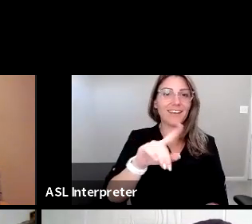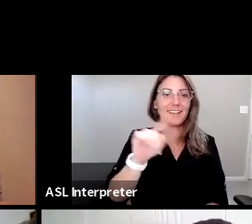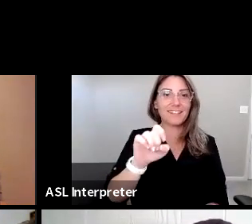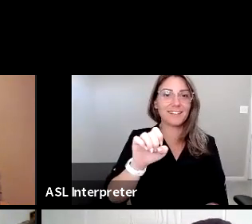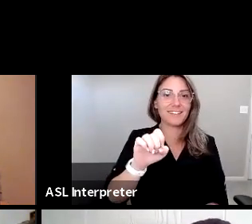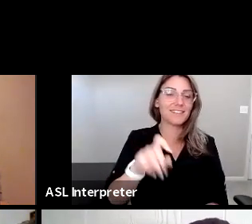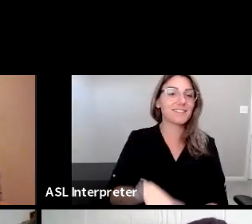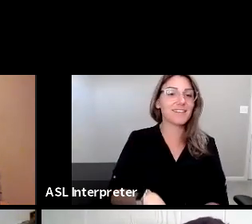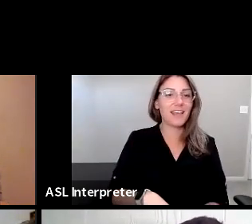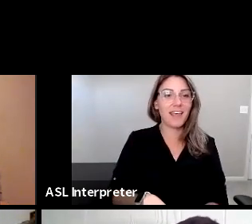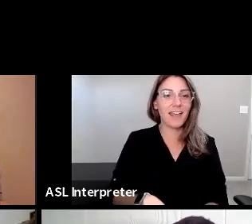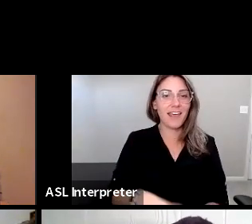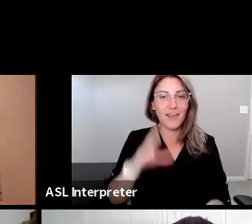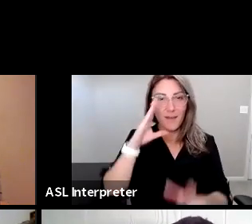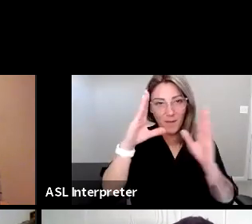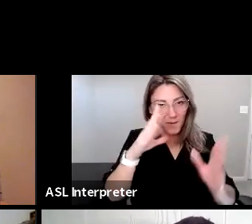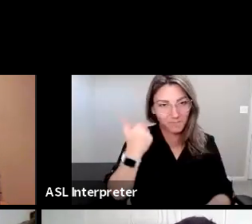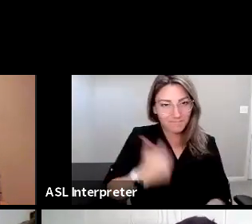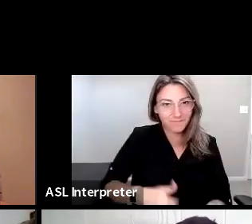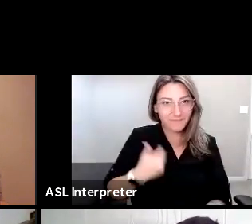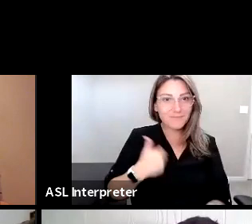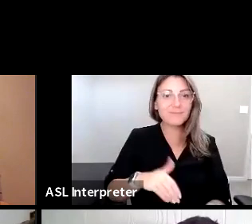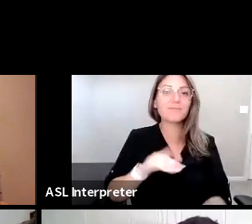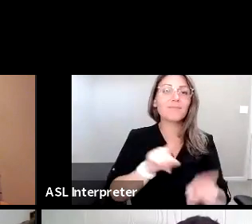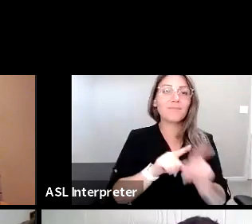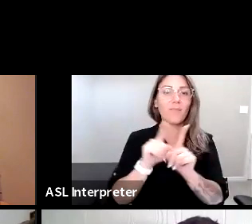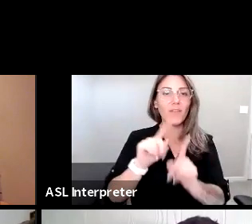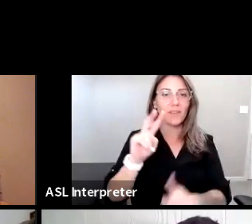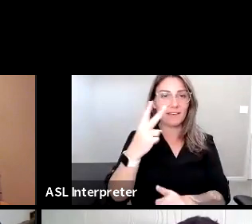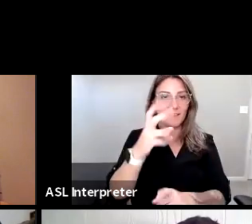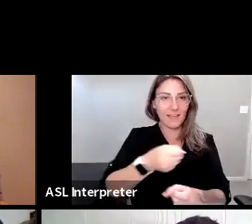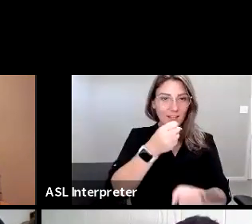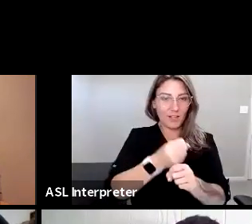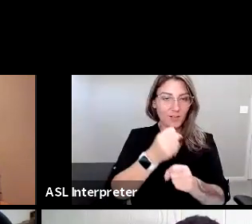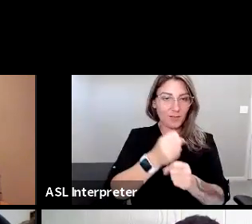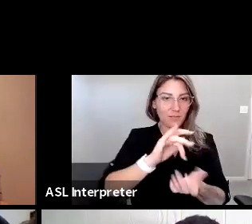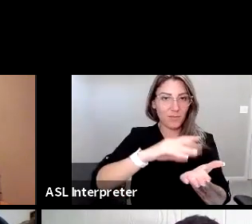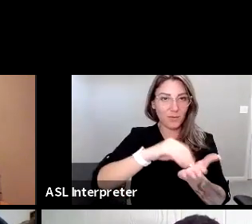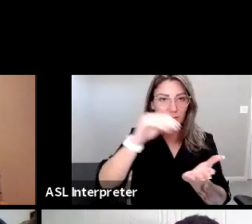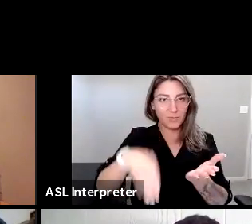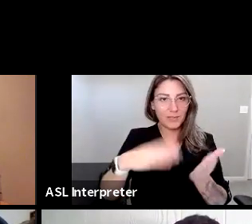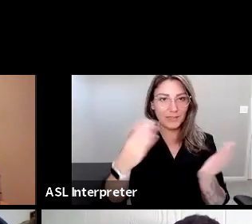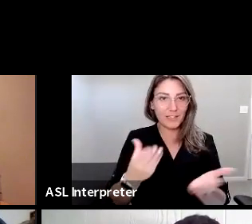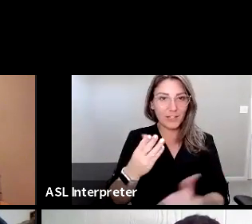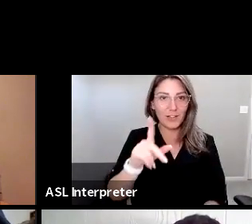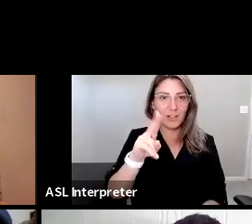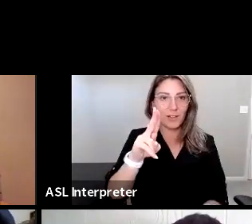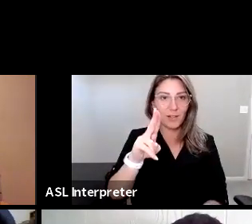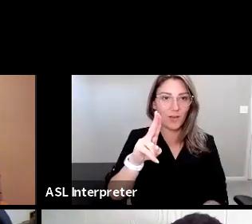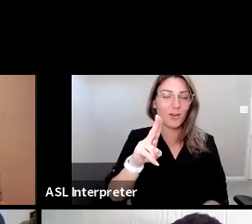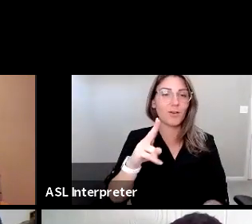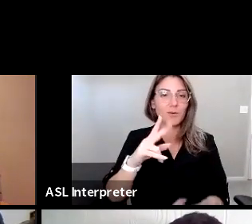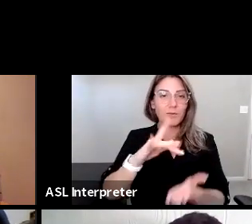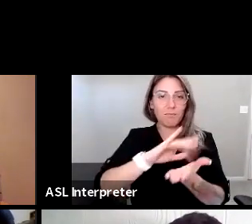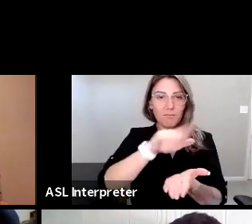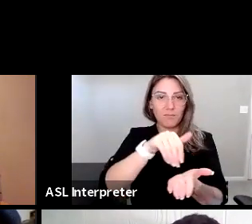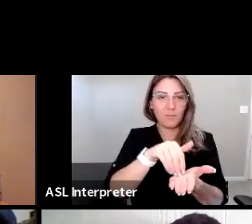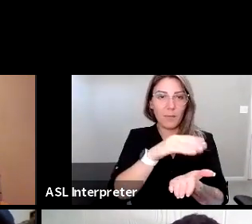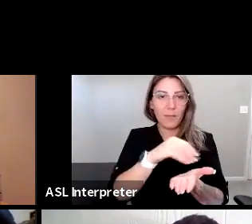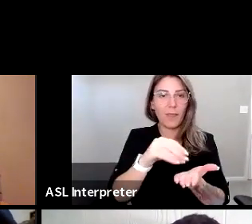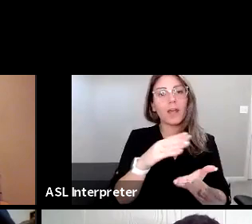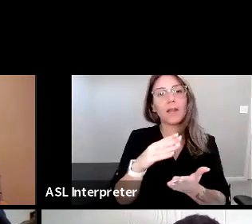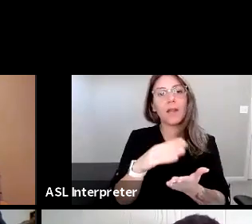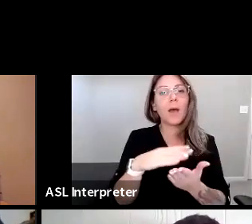Oliva Martinez. I'm also a second year medical student here at KUMed, and I am the co president